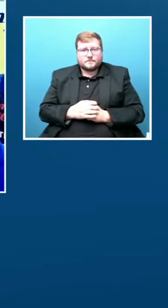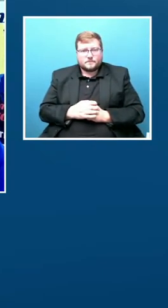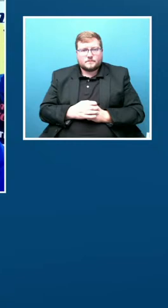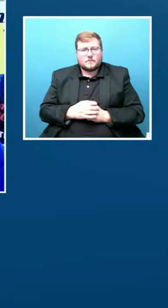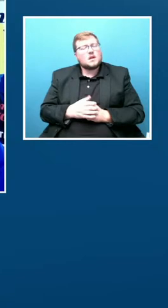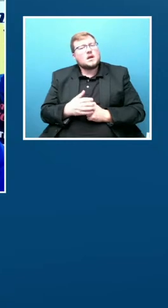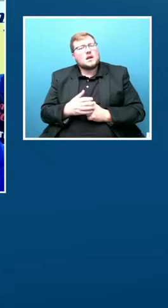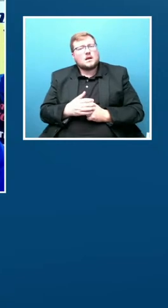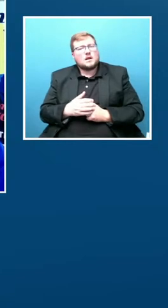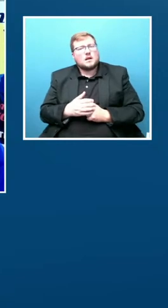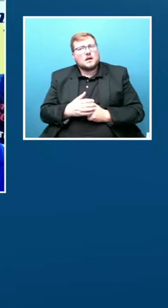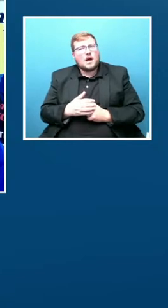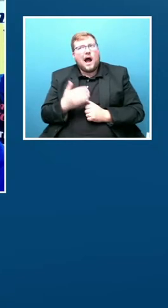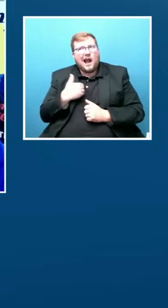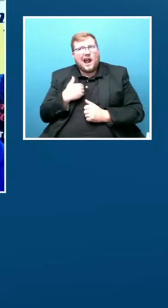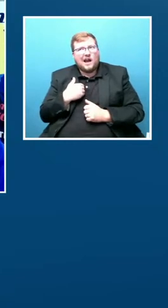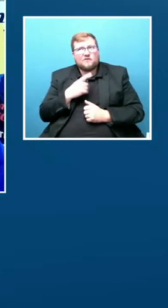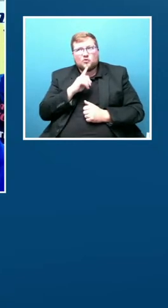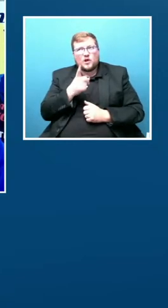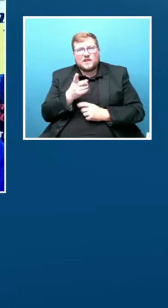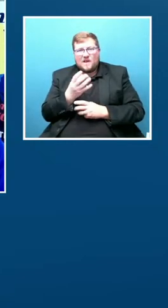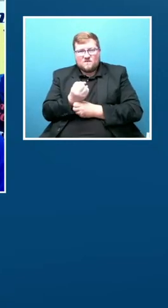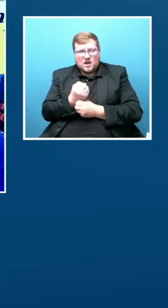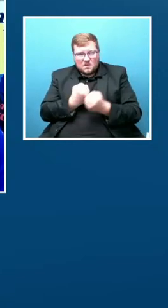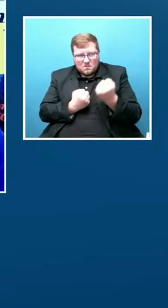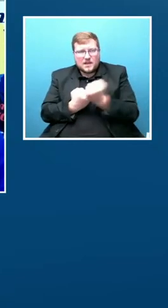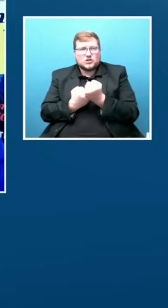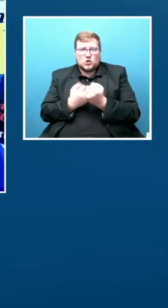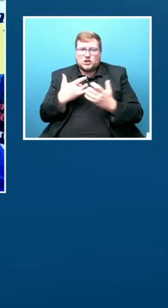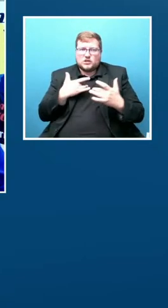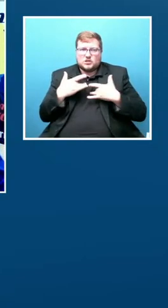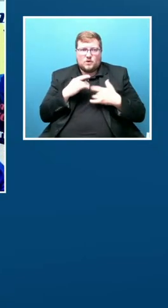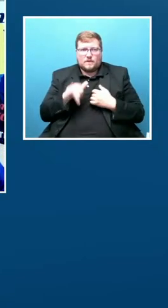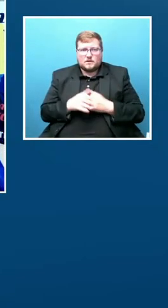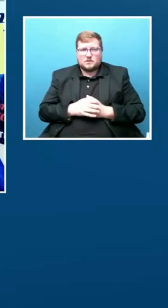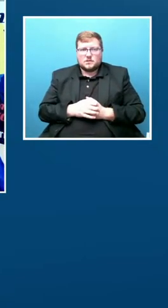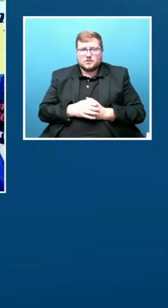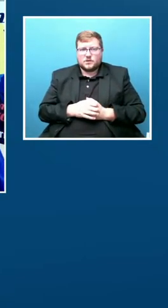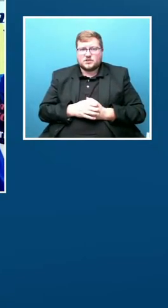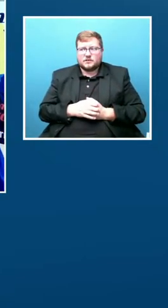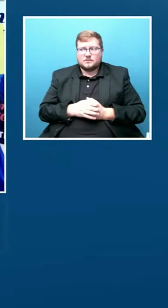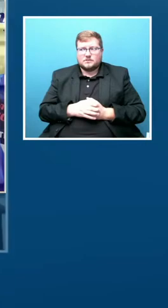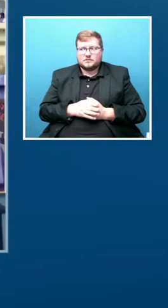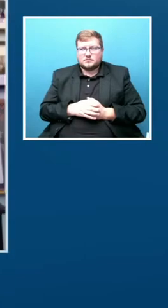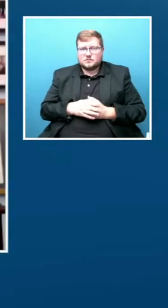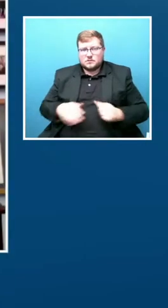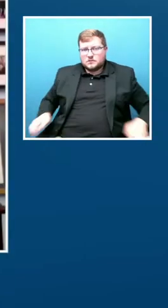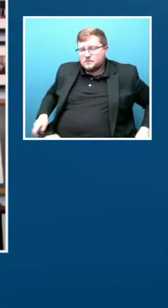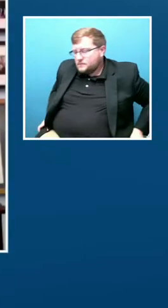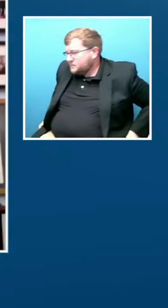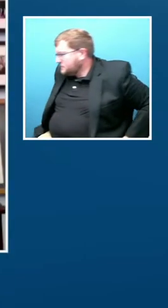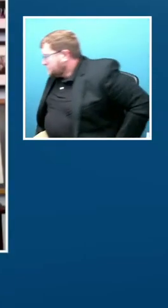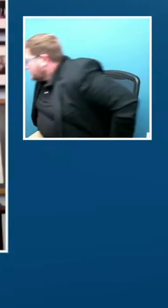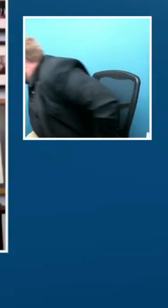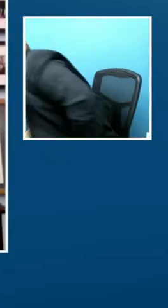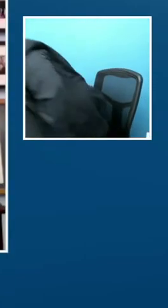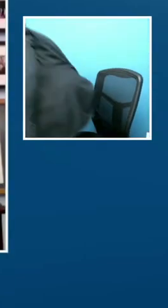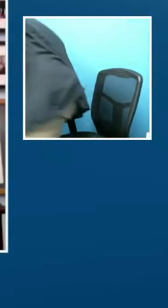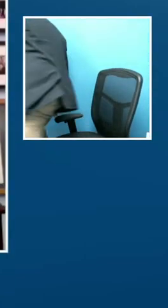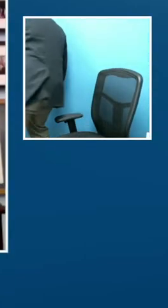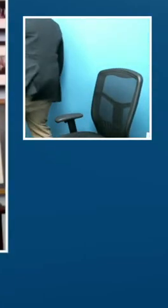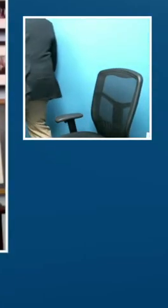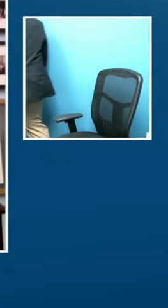I have a fundamental concern with this. Thank you, Mr. Chairman. All right, thank you, Belle. Always good to see you, my dear.